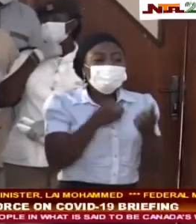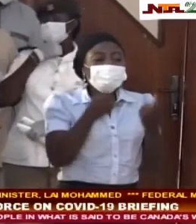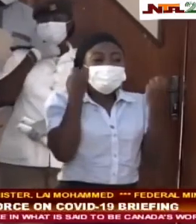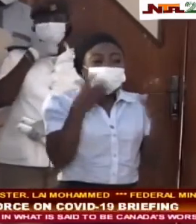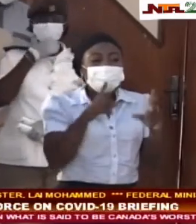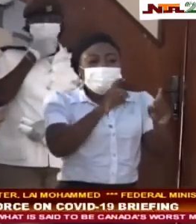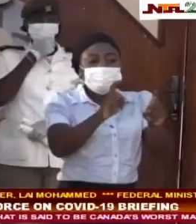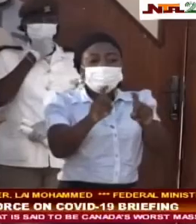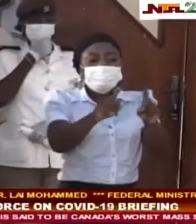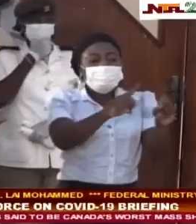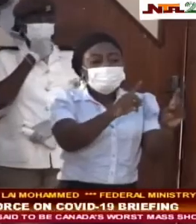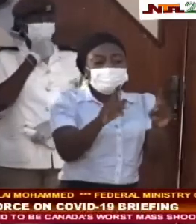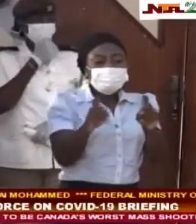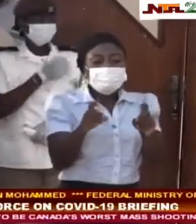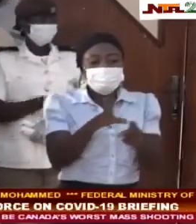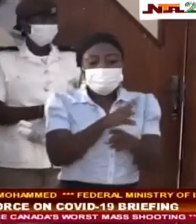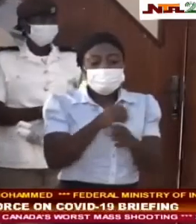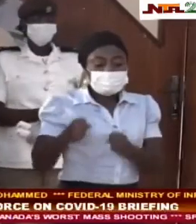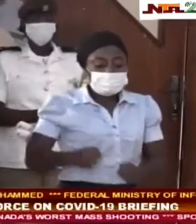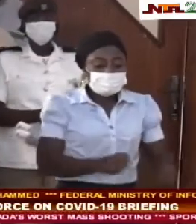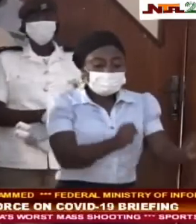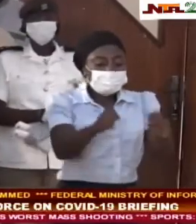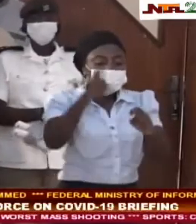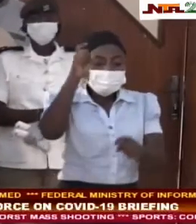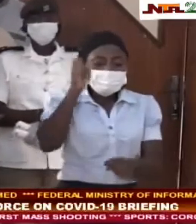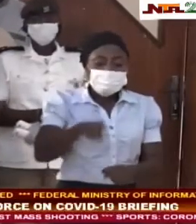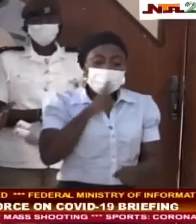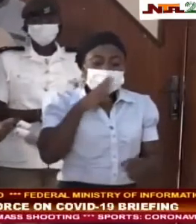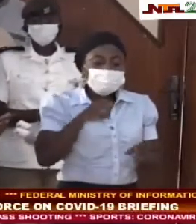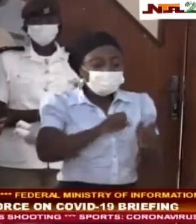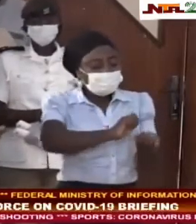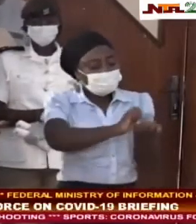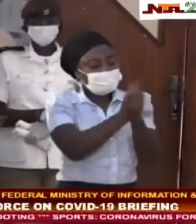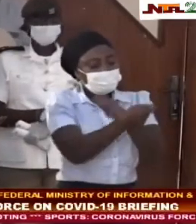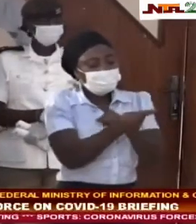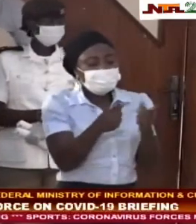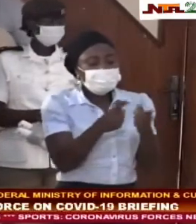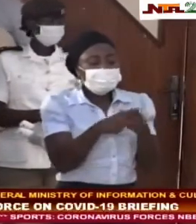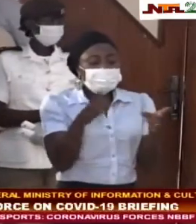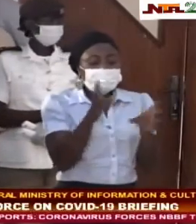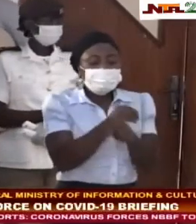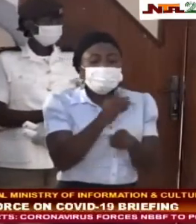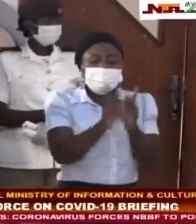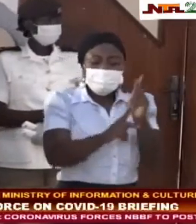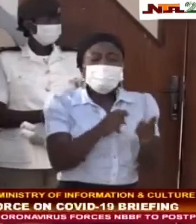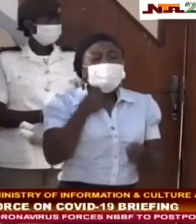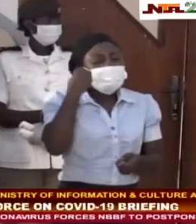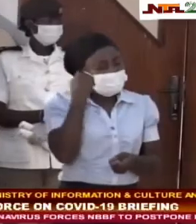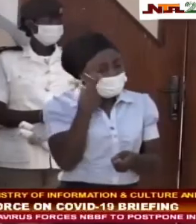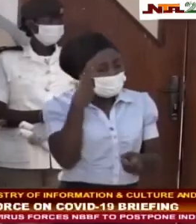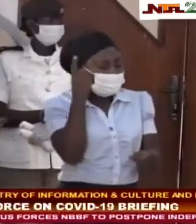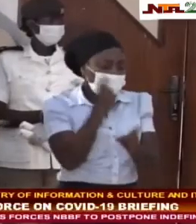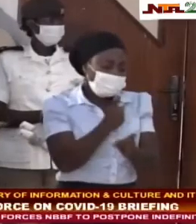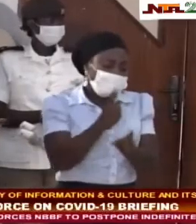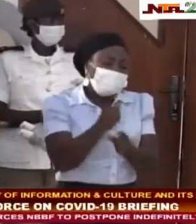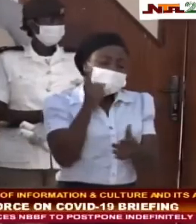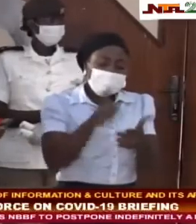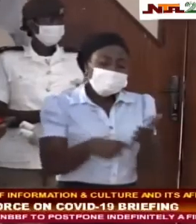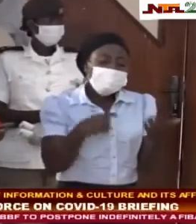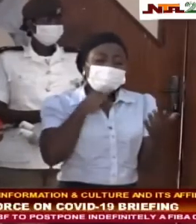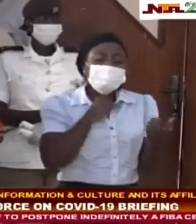testing. And secondly, the strategy should be changed to get the buy-in of the people so that they will cooperate